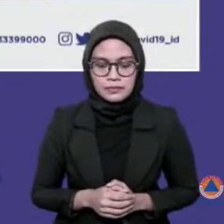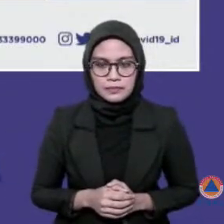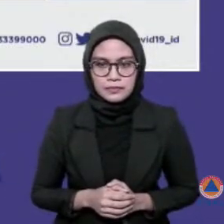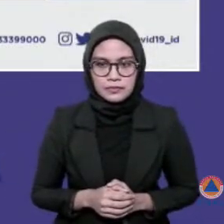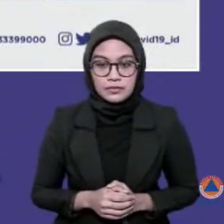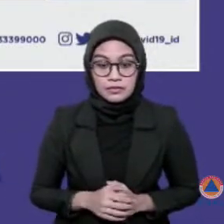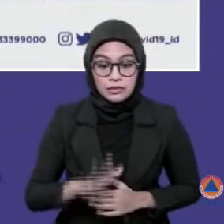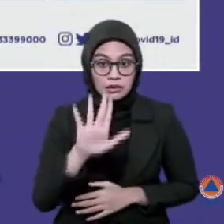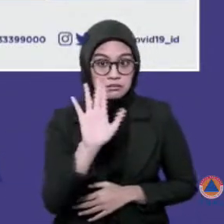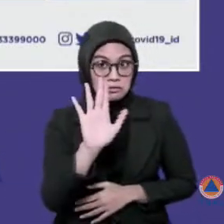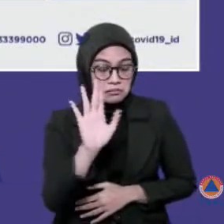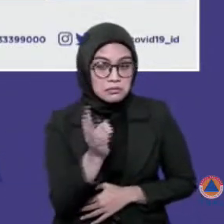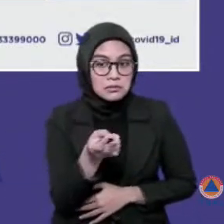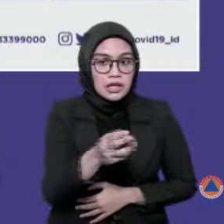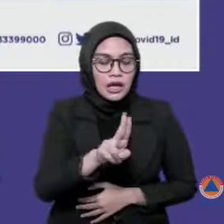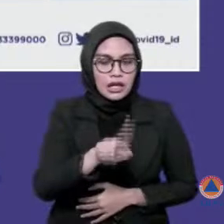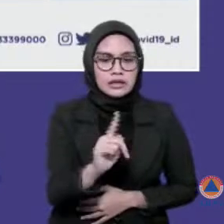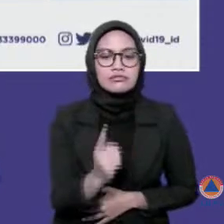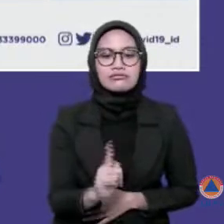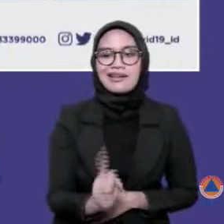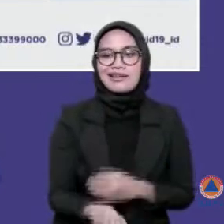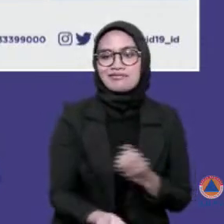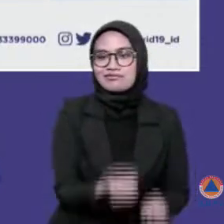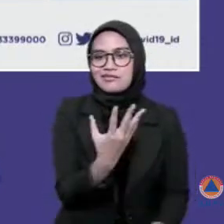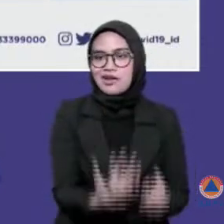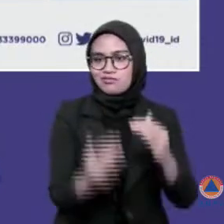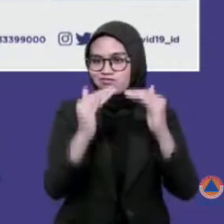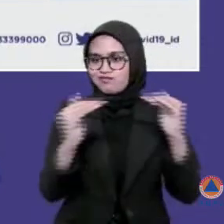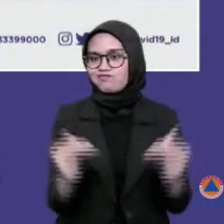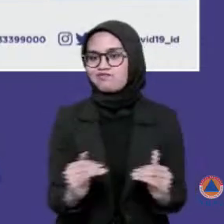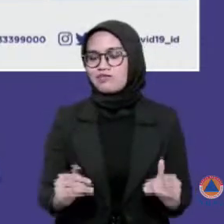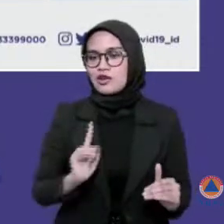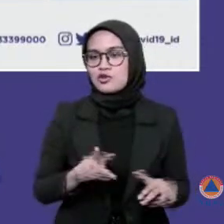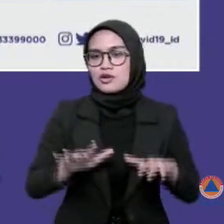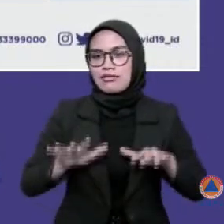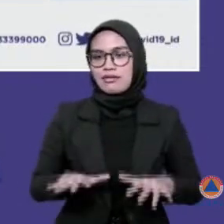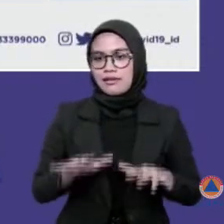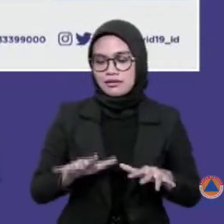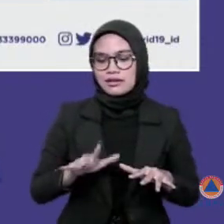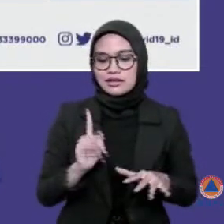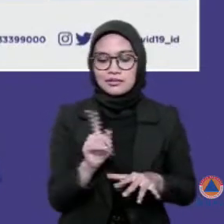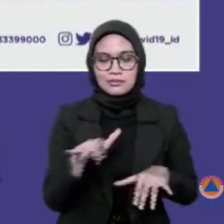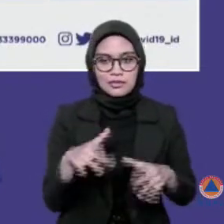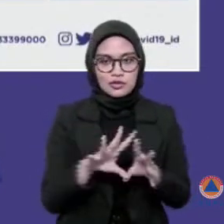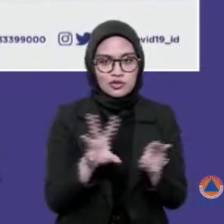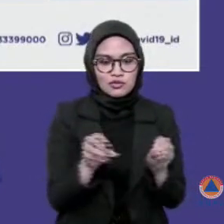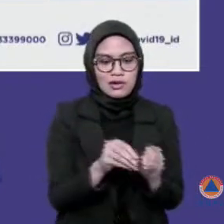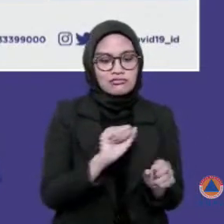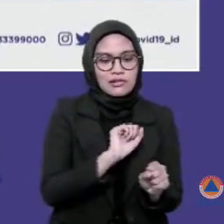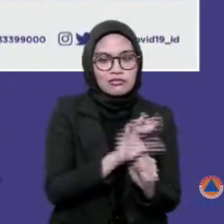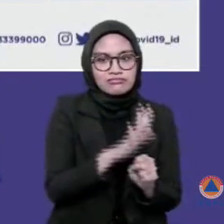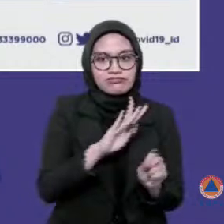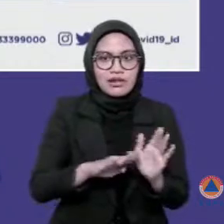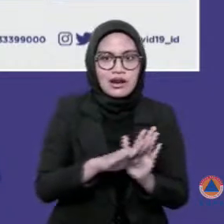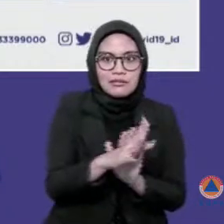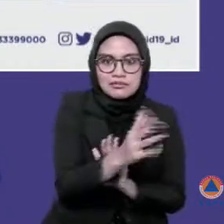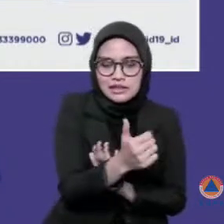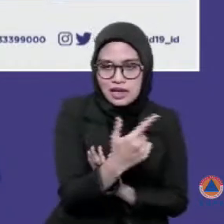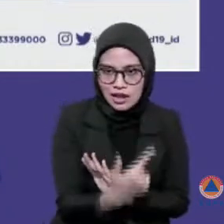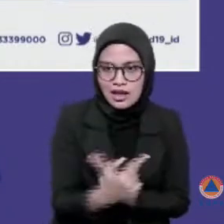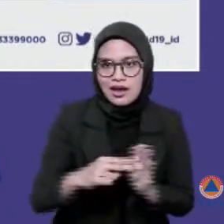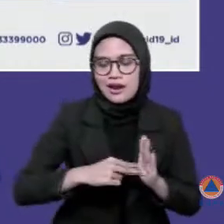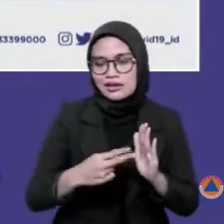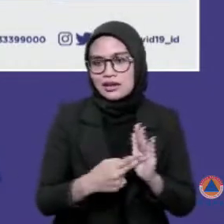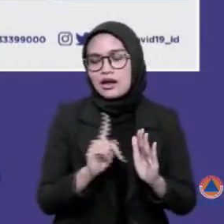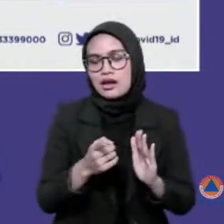the Christmas and New Year period and expected to witness an increase in community activities, which in turn